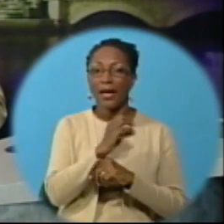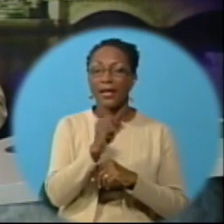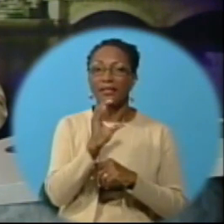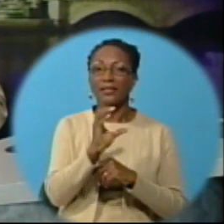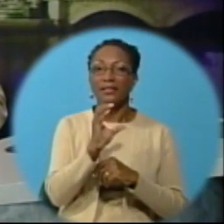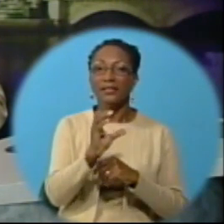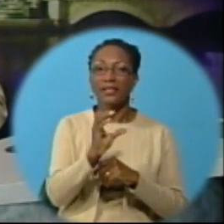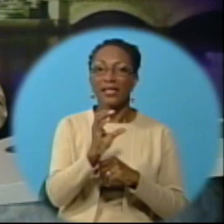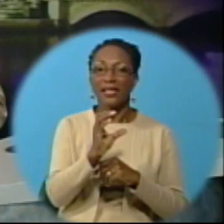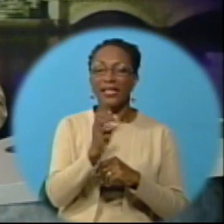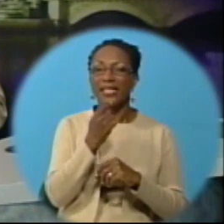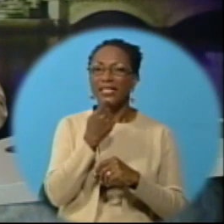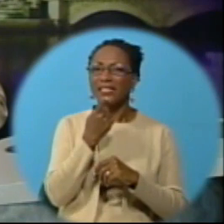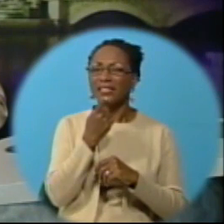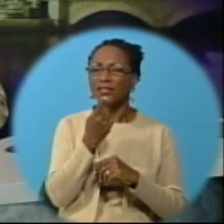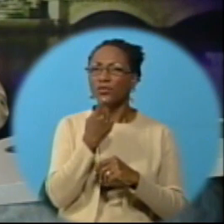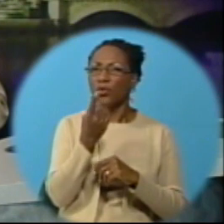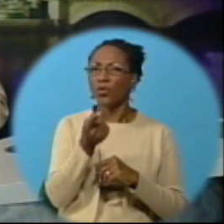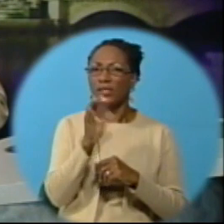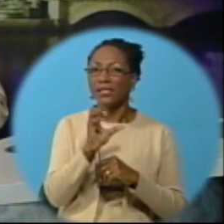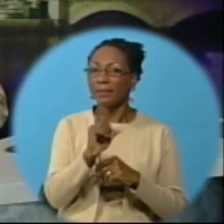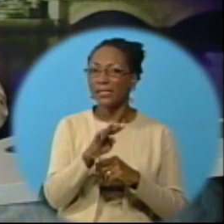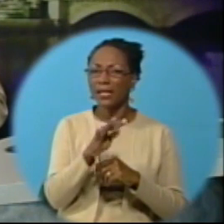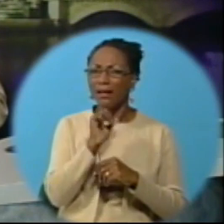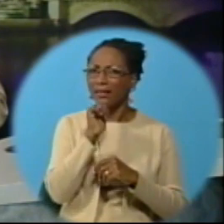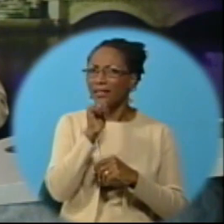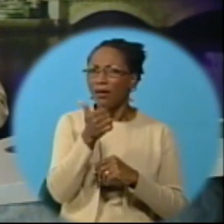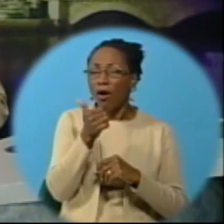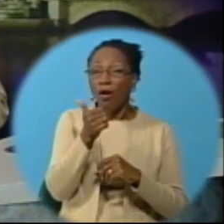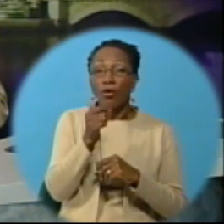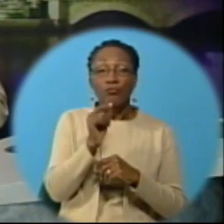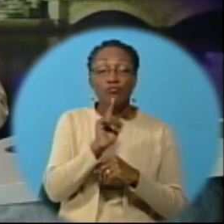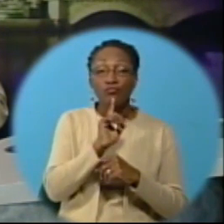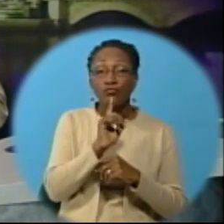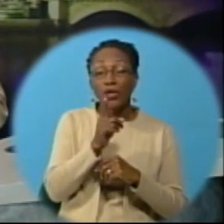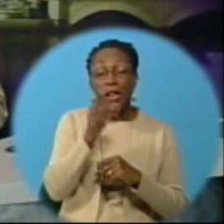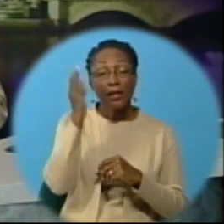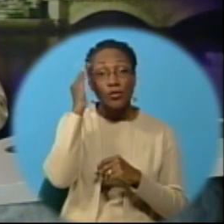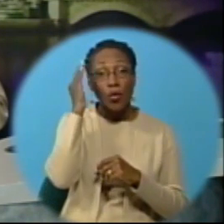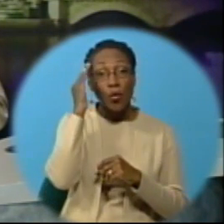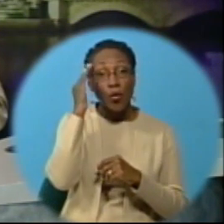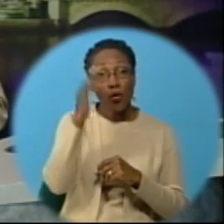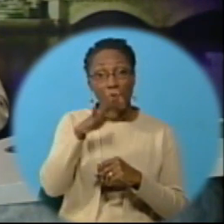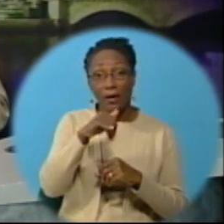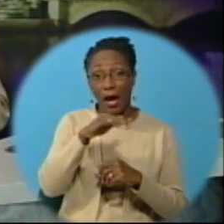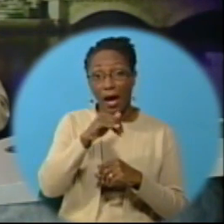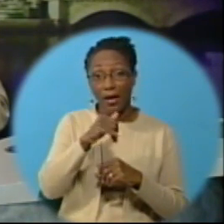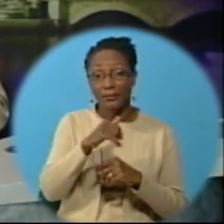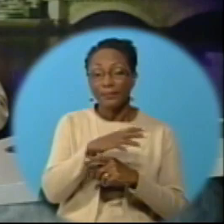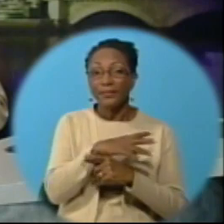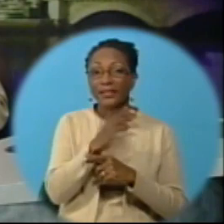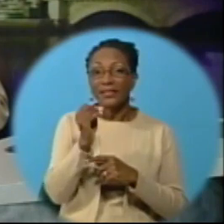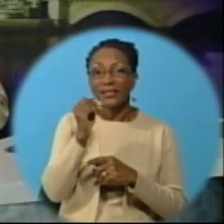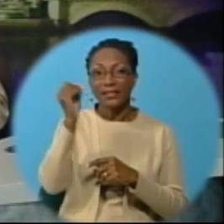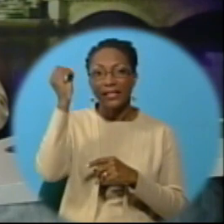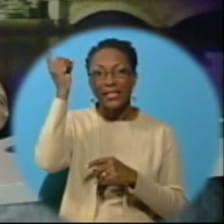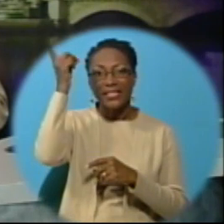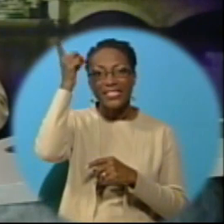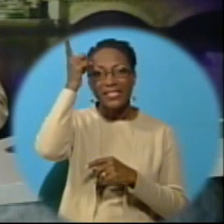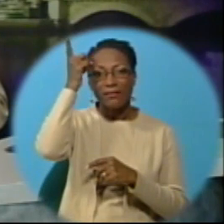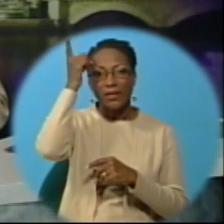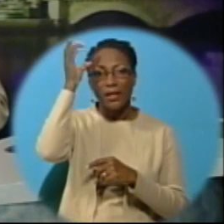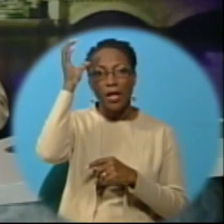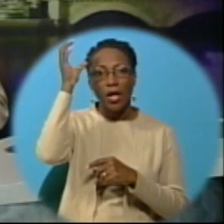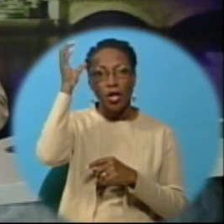they haven't been officially notified as yet. Now, before that news broke, President of the Climate Pain Movement, David Commercian,